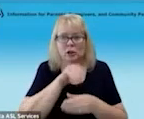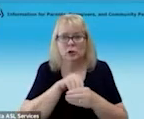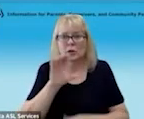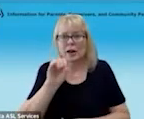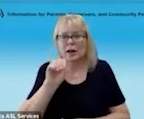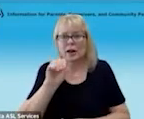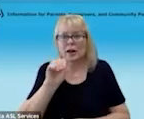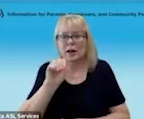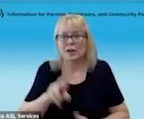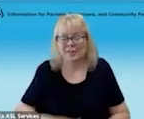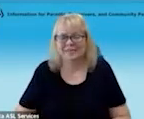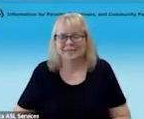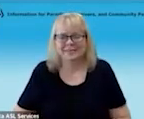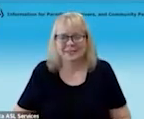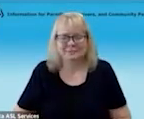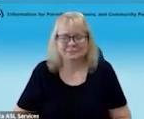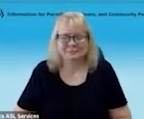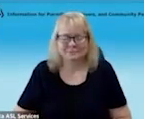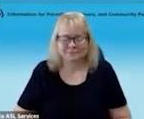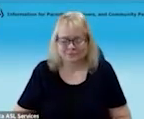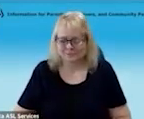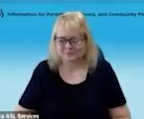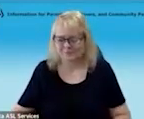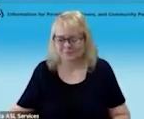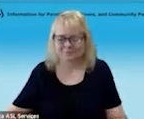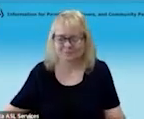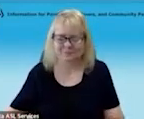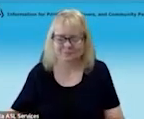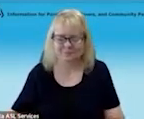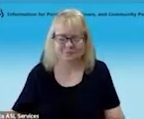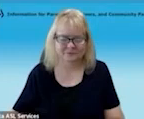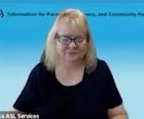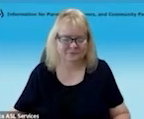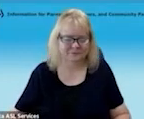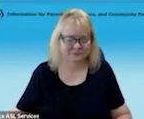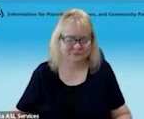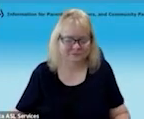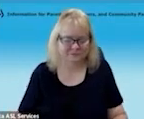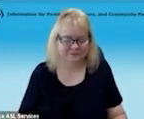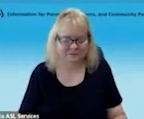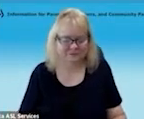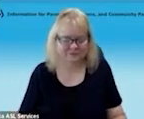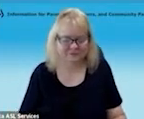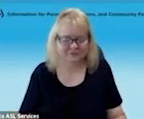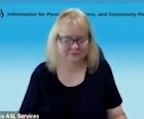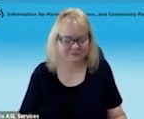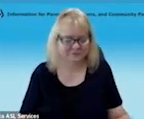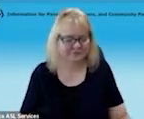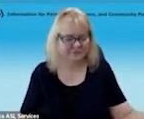right, the bar on the right to make sure you see all the choices that we've outlined for you, including